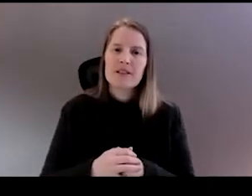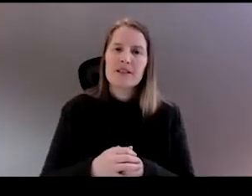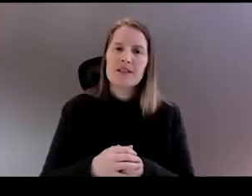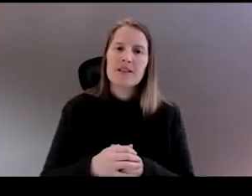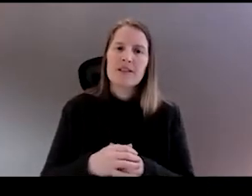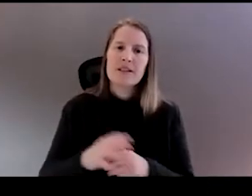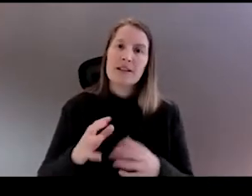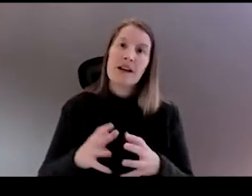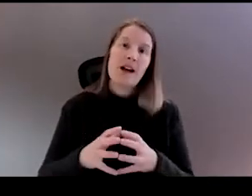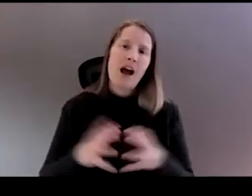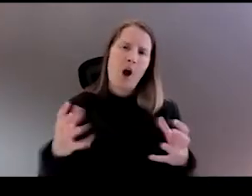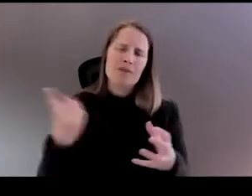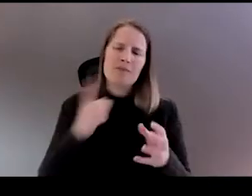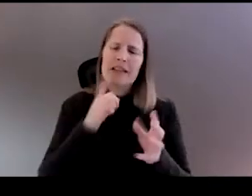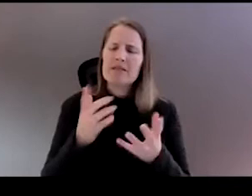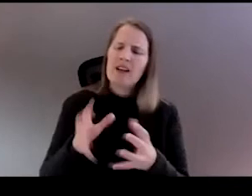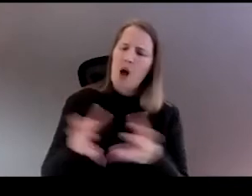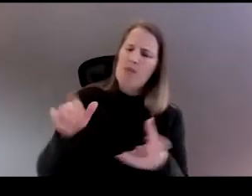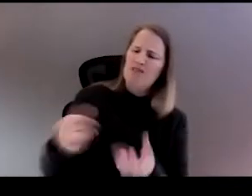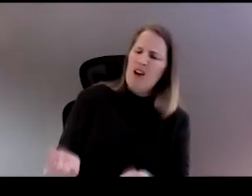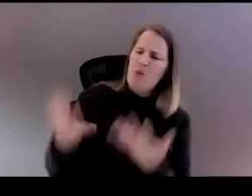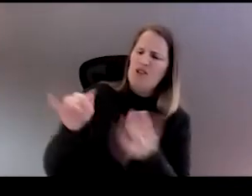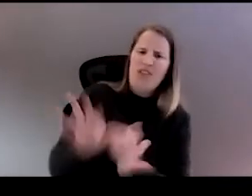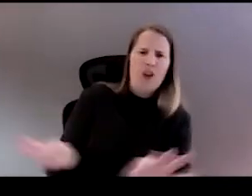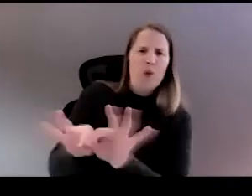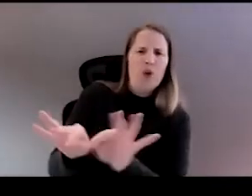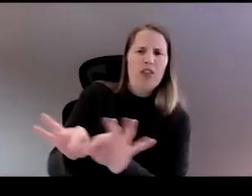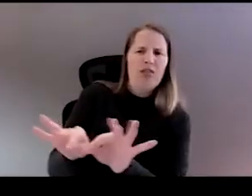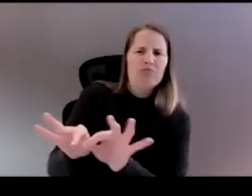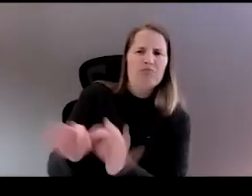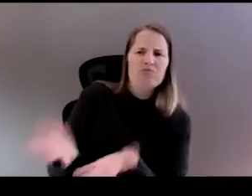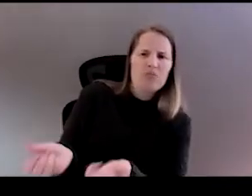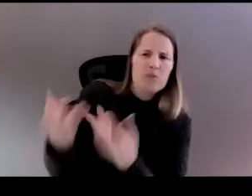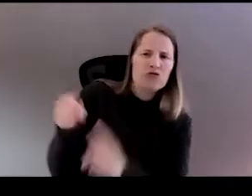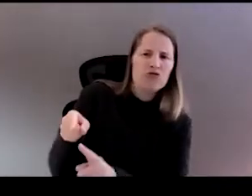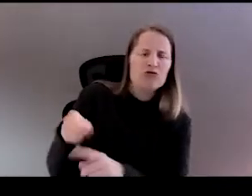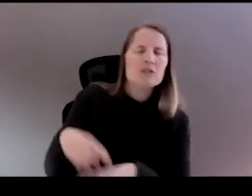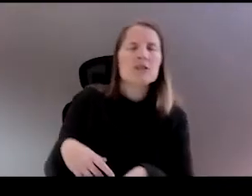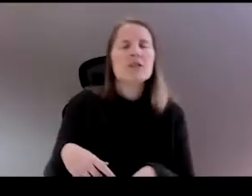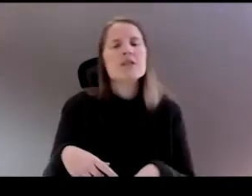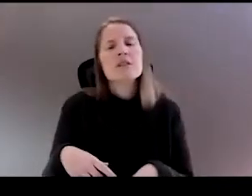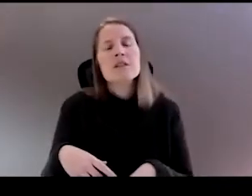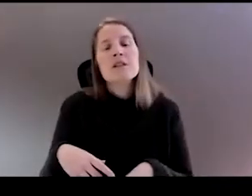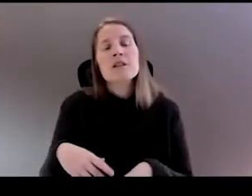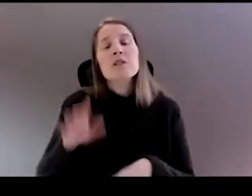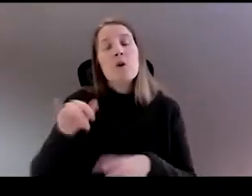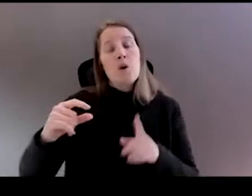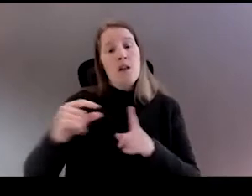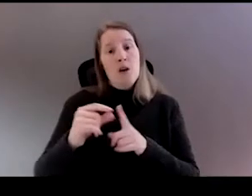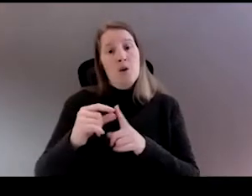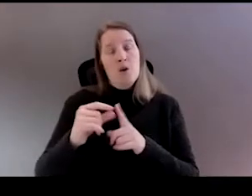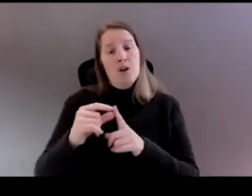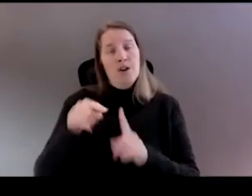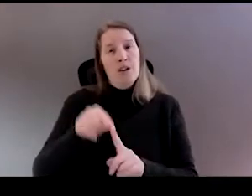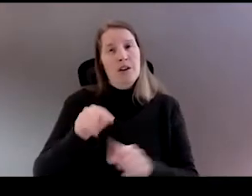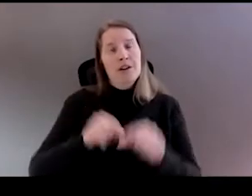worth. And so I think of that word, first of all, because of the way that it kind of impacts me